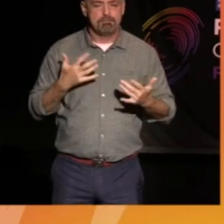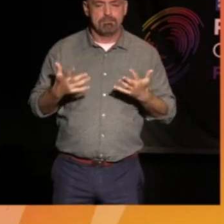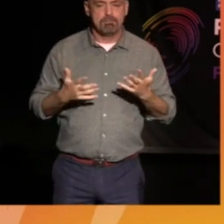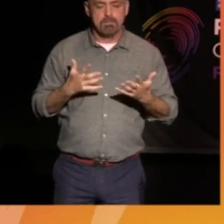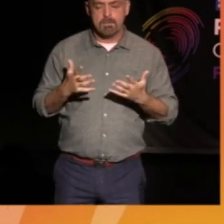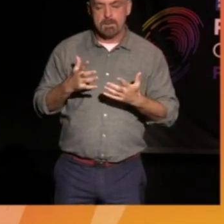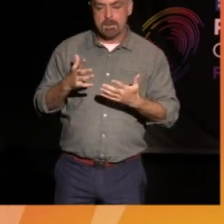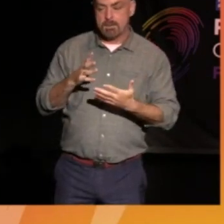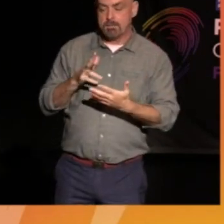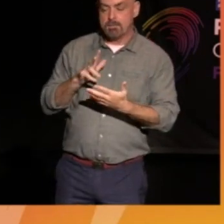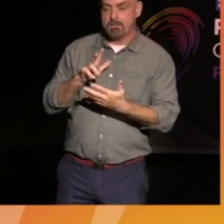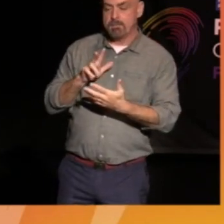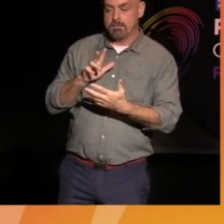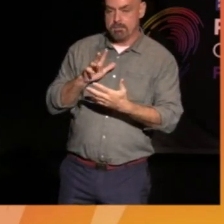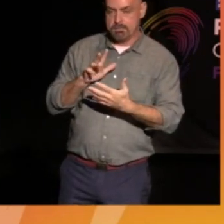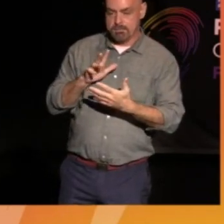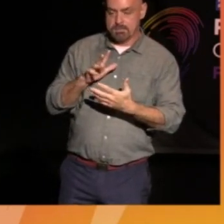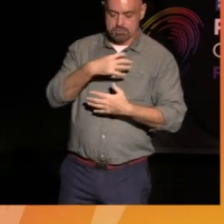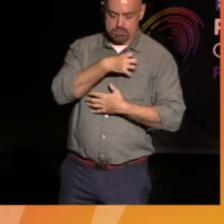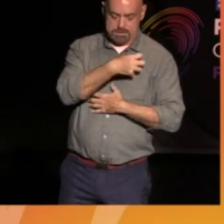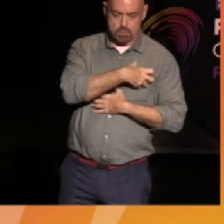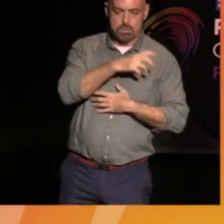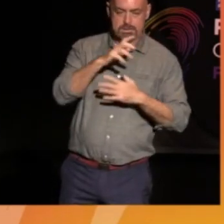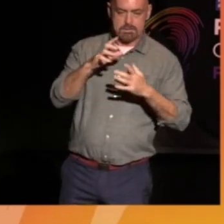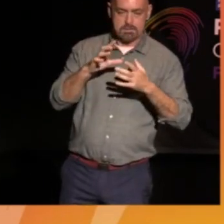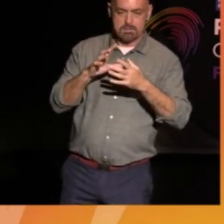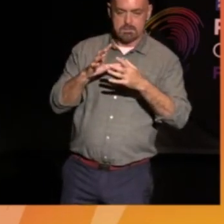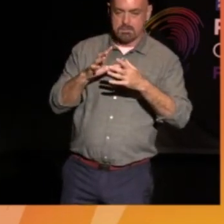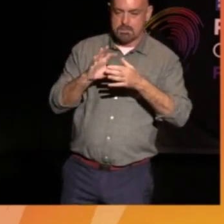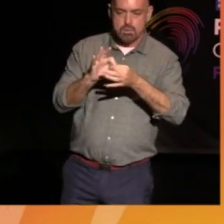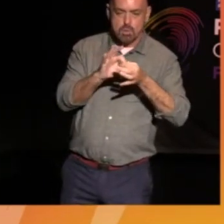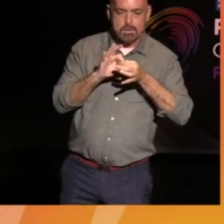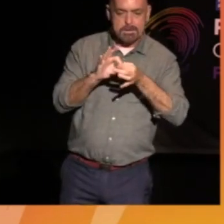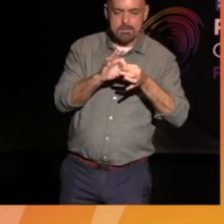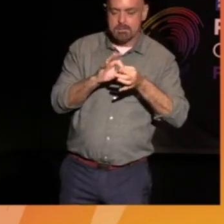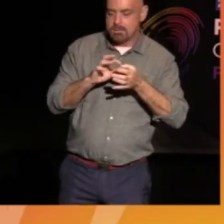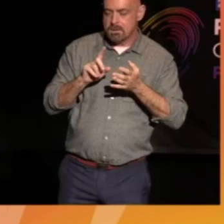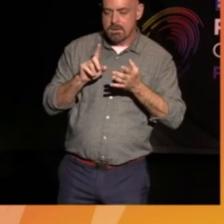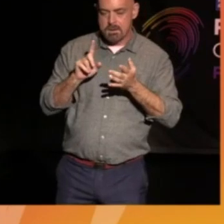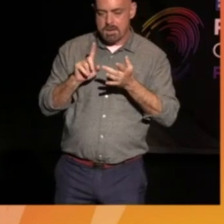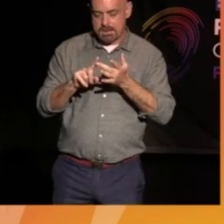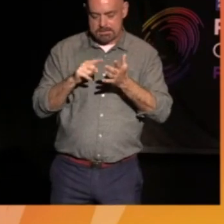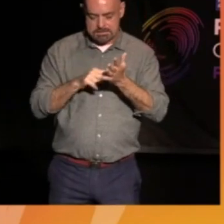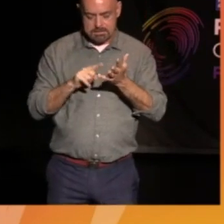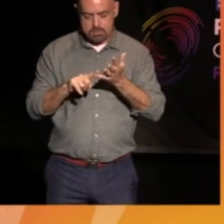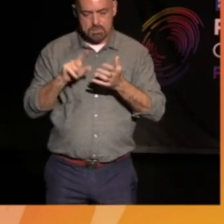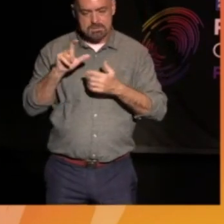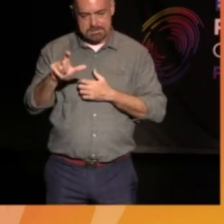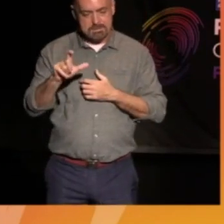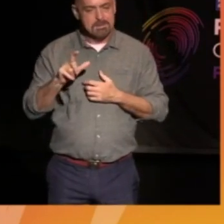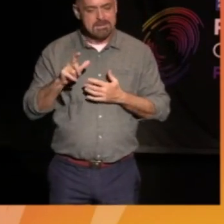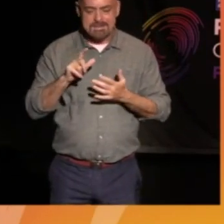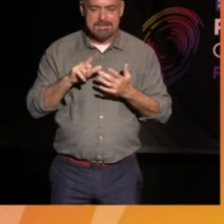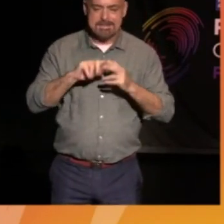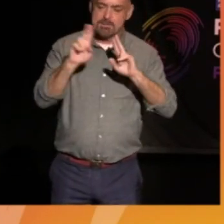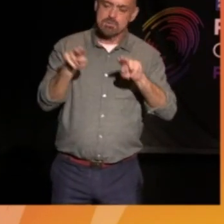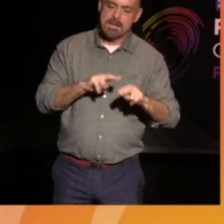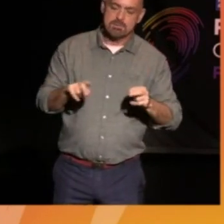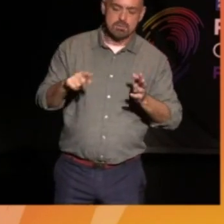Coalition of Trade Unions, or the Platform of Trade Unions under the banner of ITUC, International Trade Unions